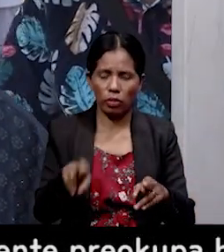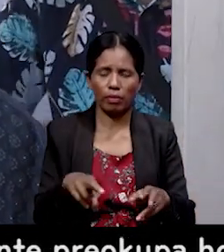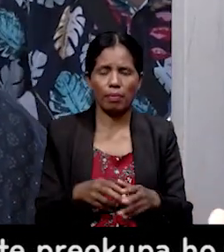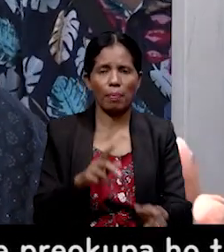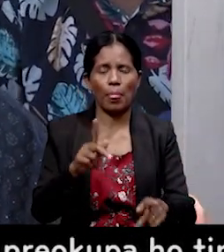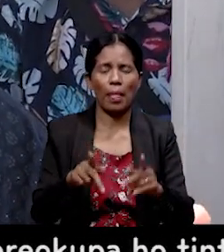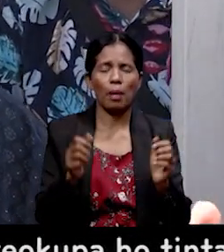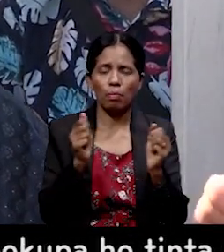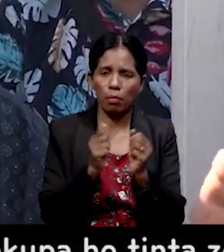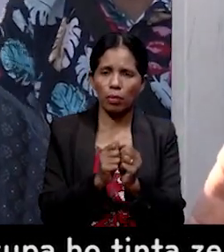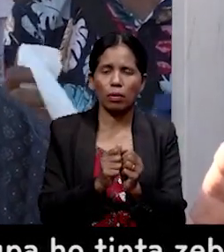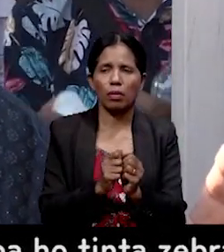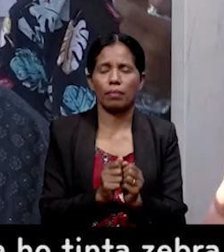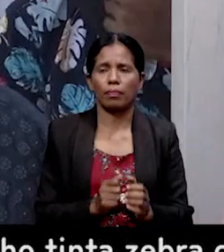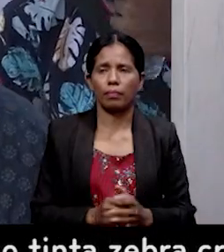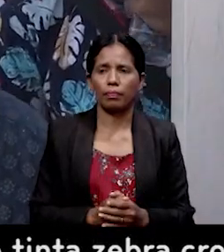12,